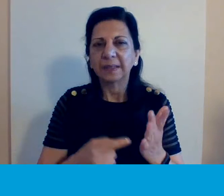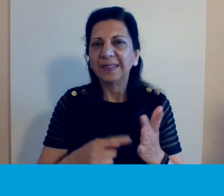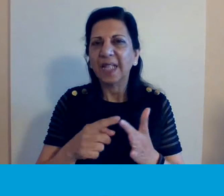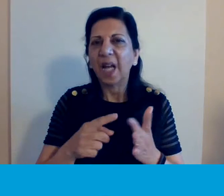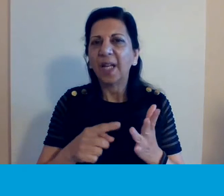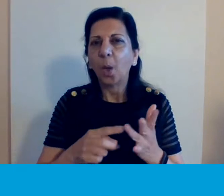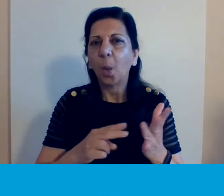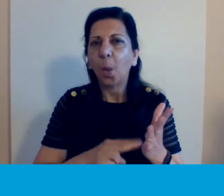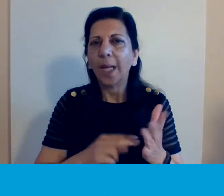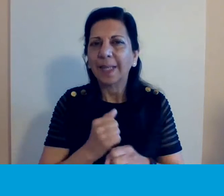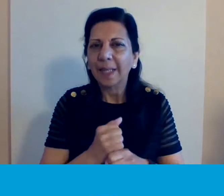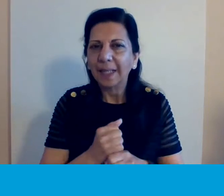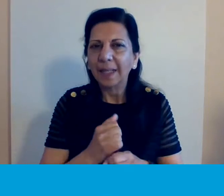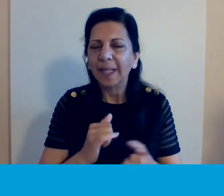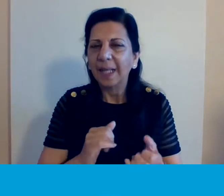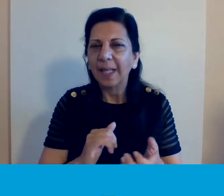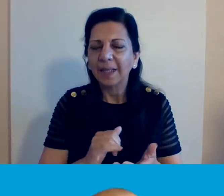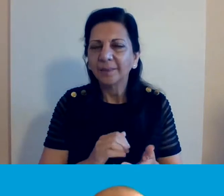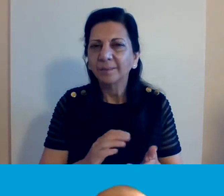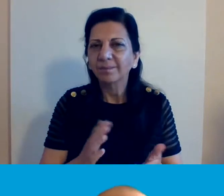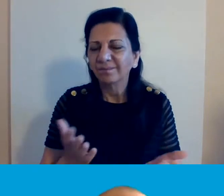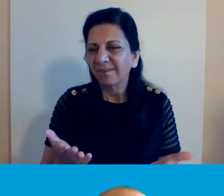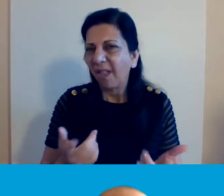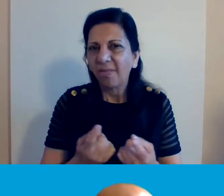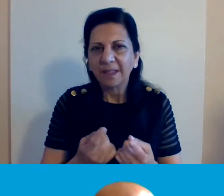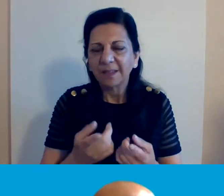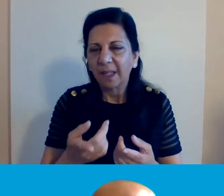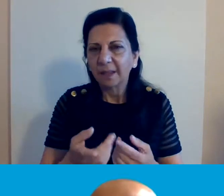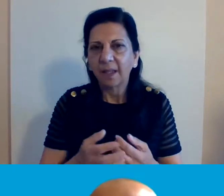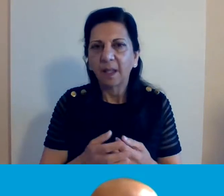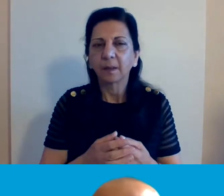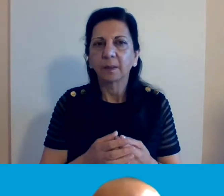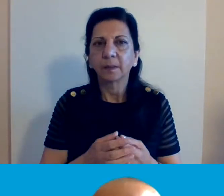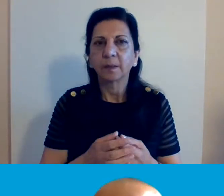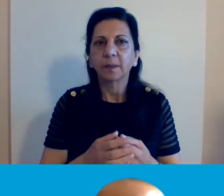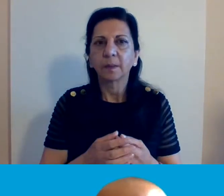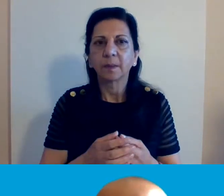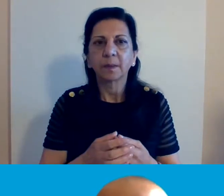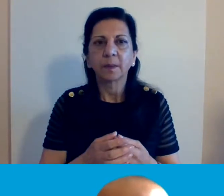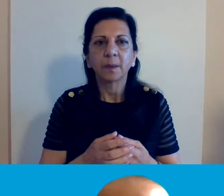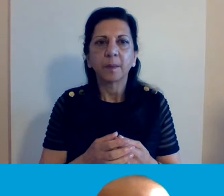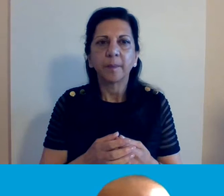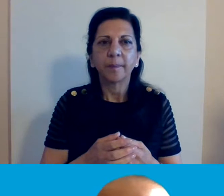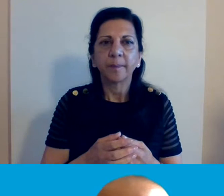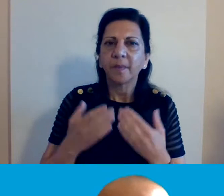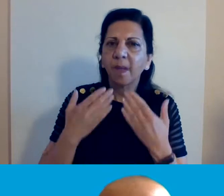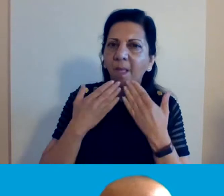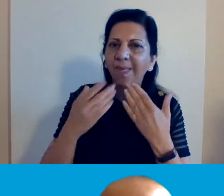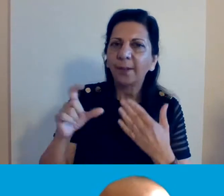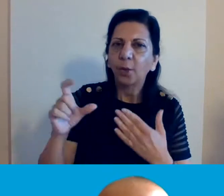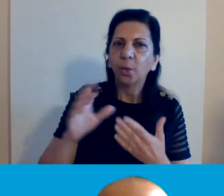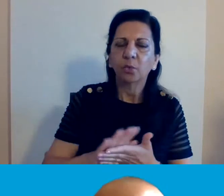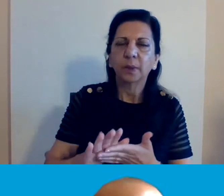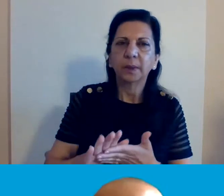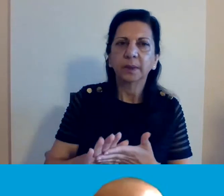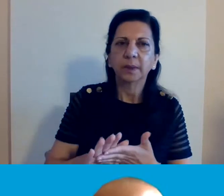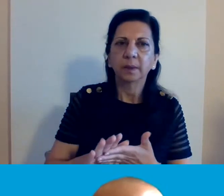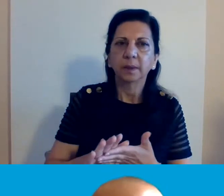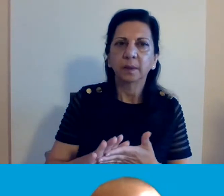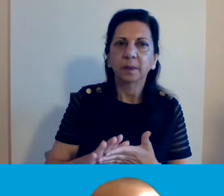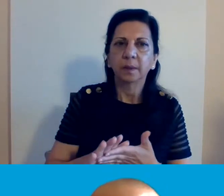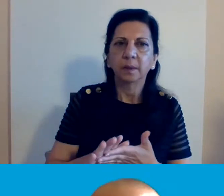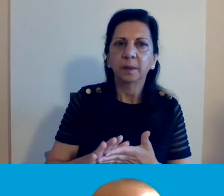I think that's all I'd want to say at this moment, Avi. I hope that's helpful. Thank you. I'm going to keep scrolling down this. Please don't shoot me